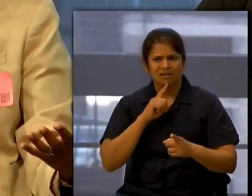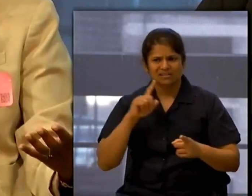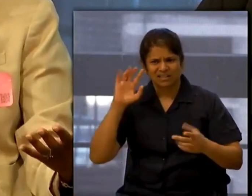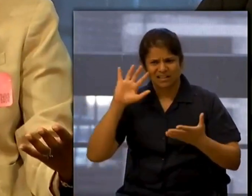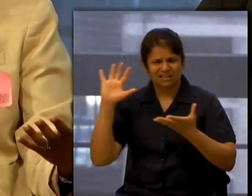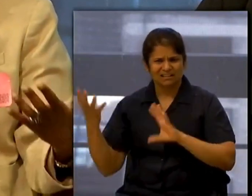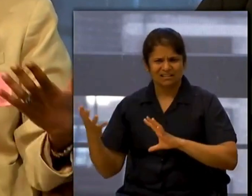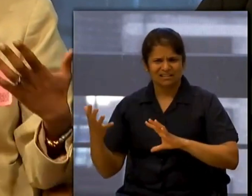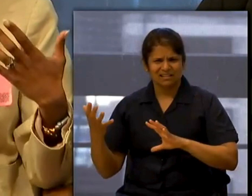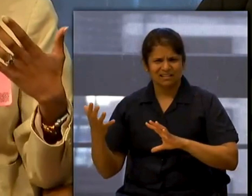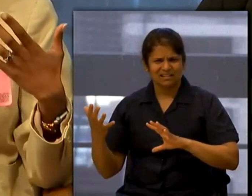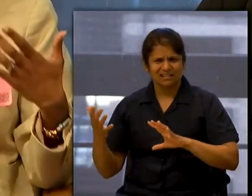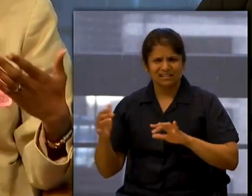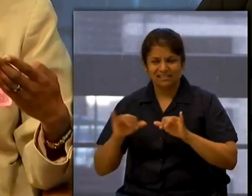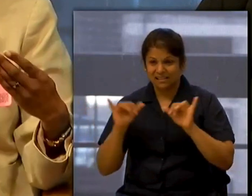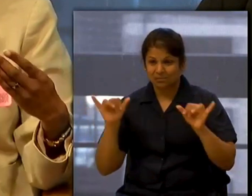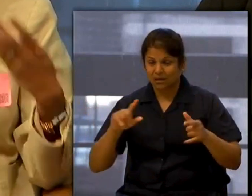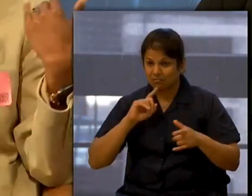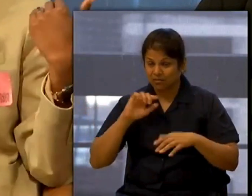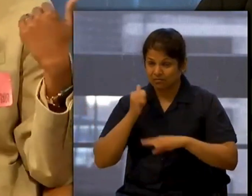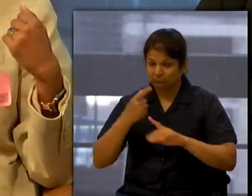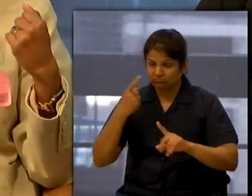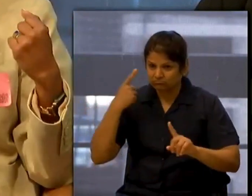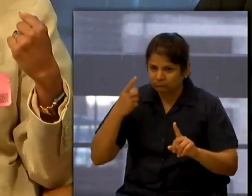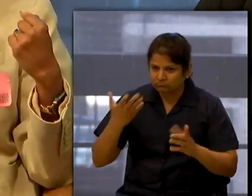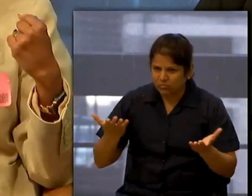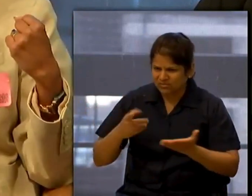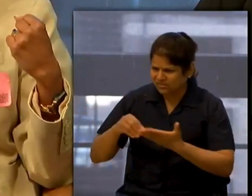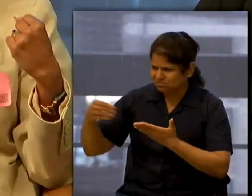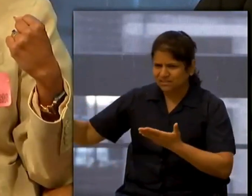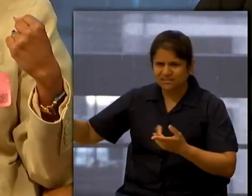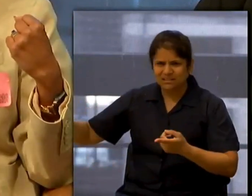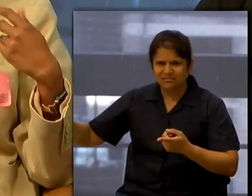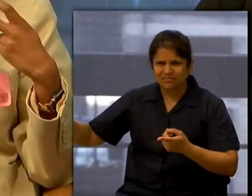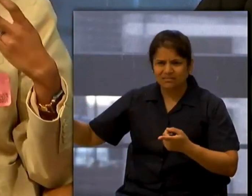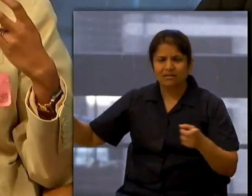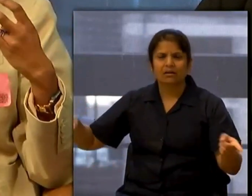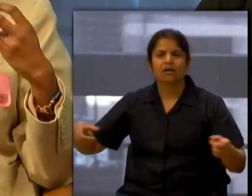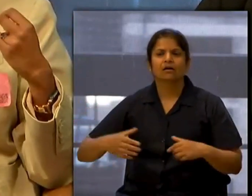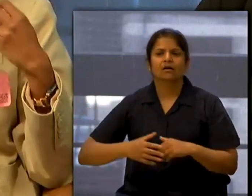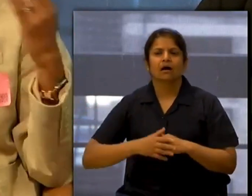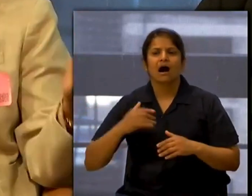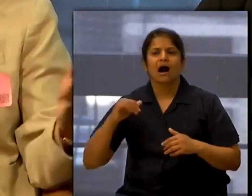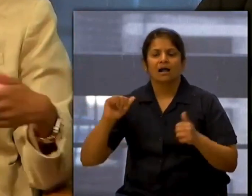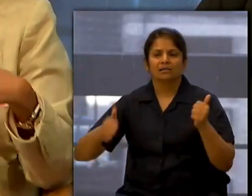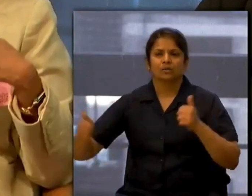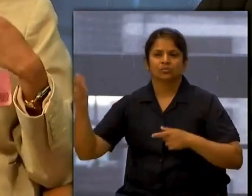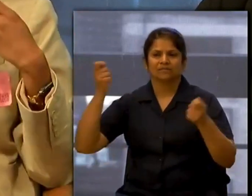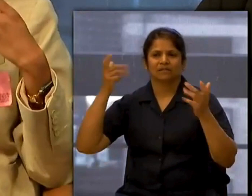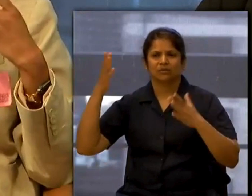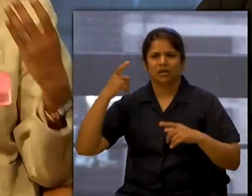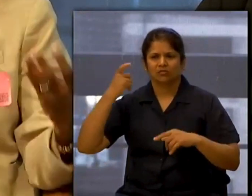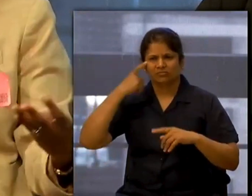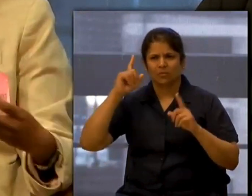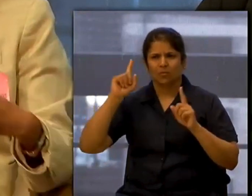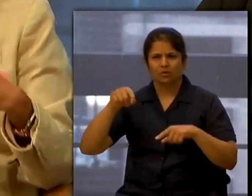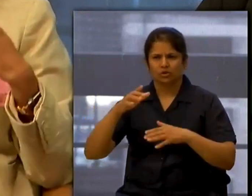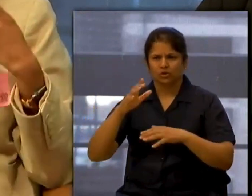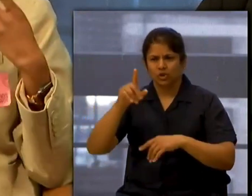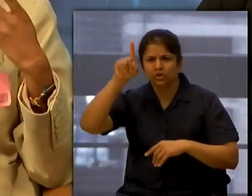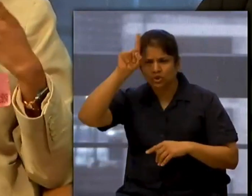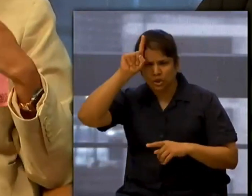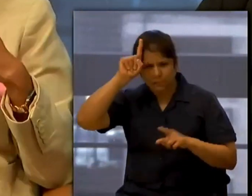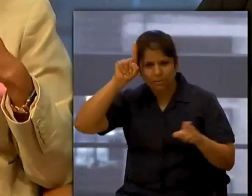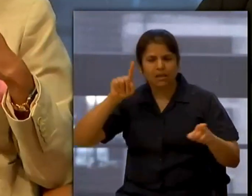in place. And it's not something, our executive director was recently in, I believe, Germany it was, and looked at their aging infrastructure